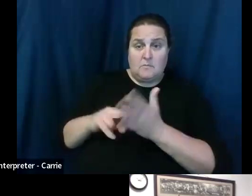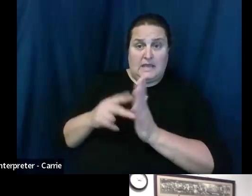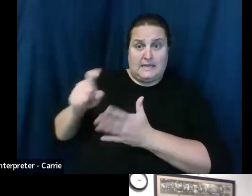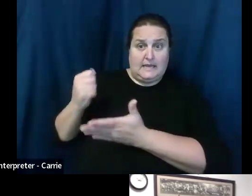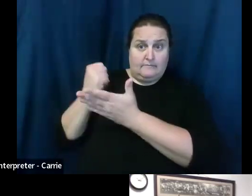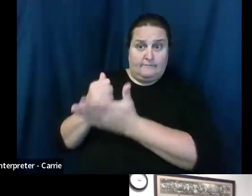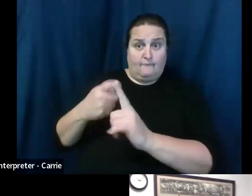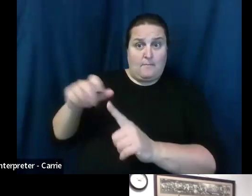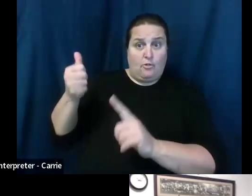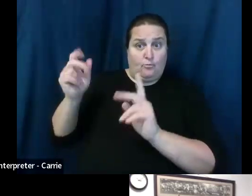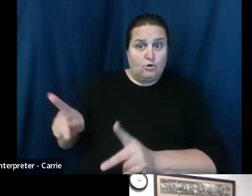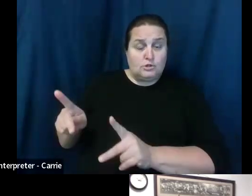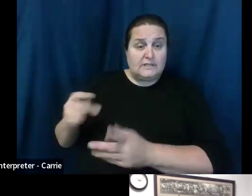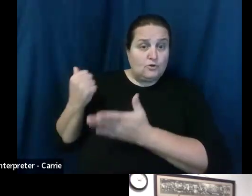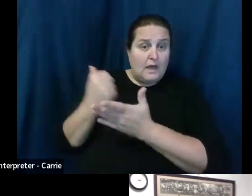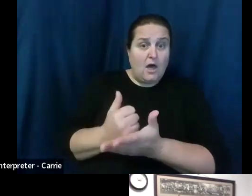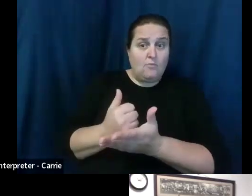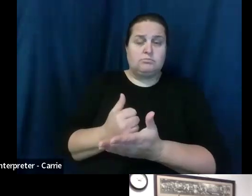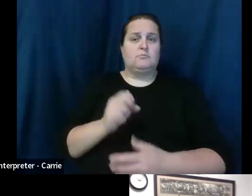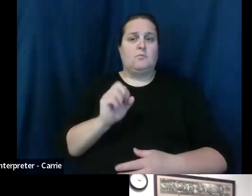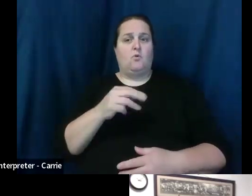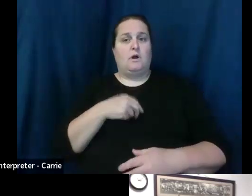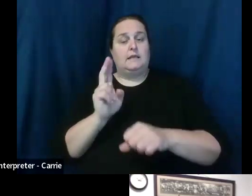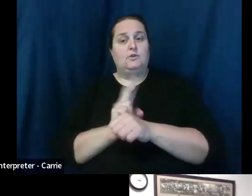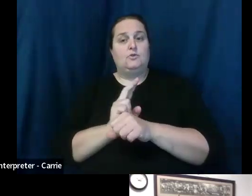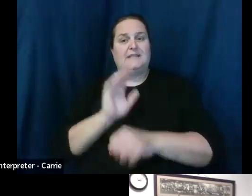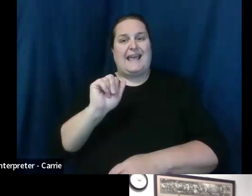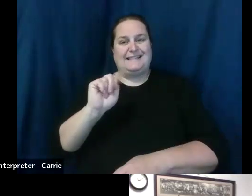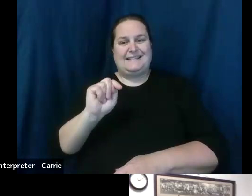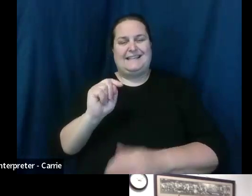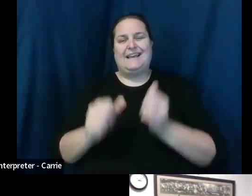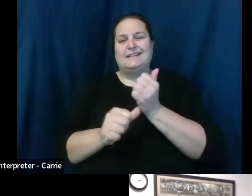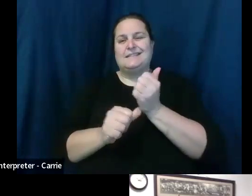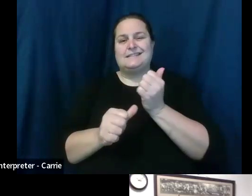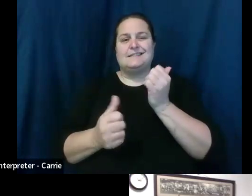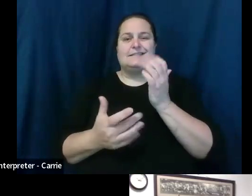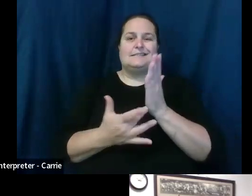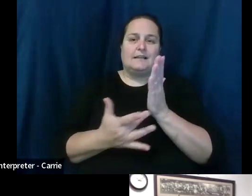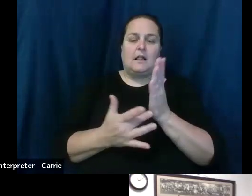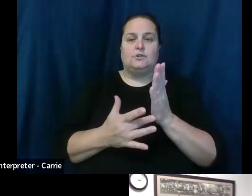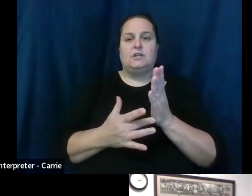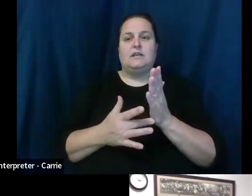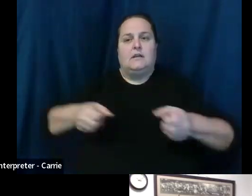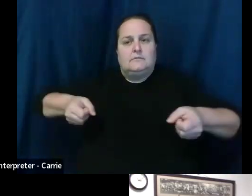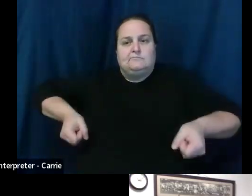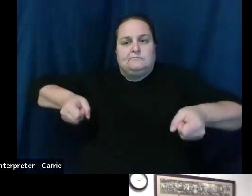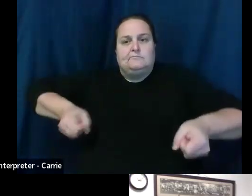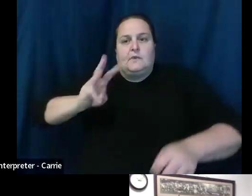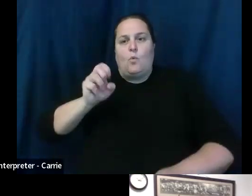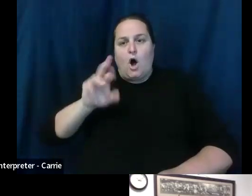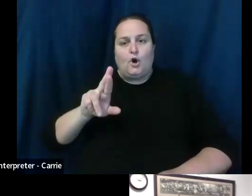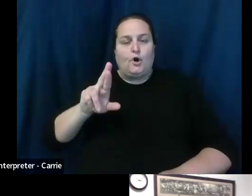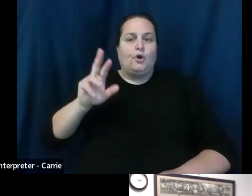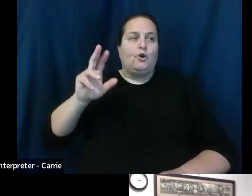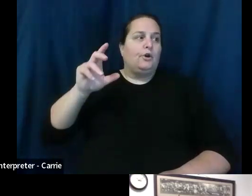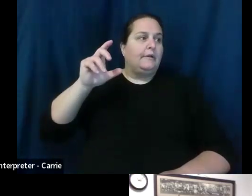assistance? Or do I use assistive technology? Is there a specialized piece of equipment like a walker, hearing aid, things like that will